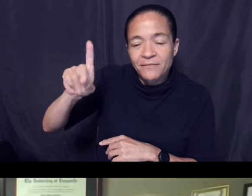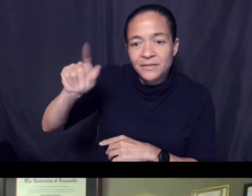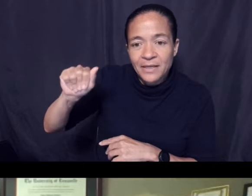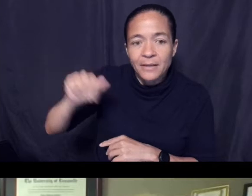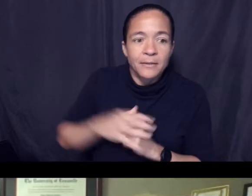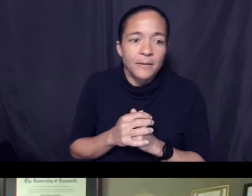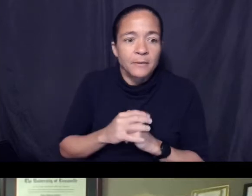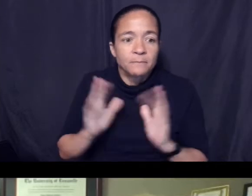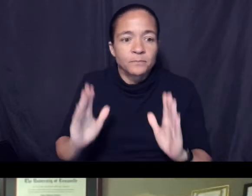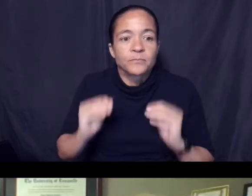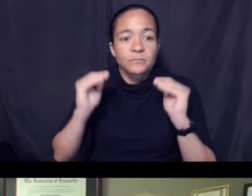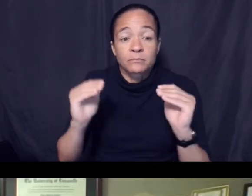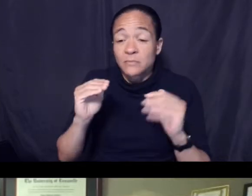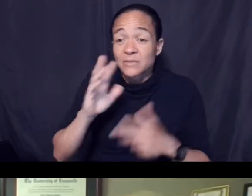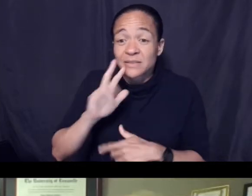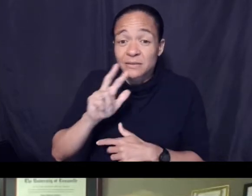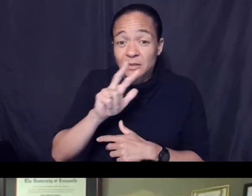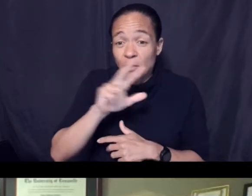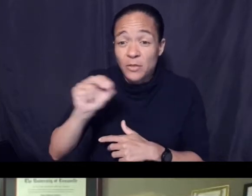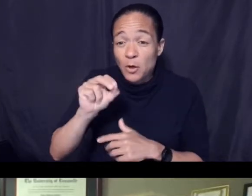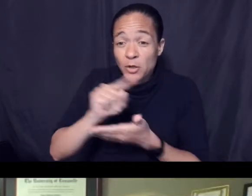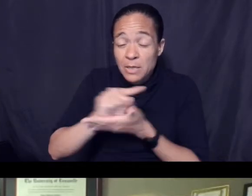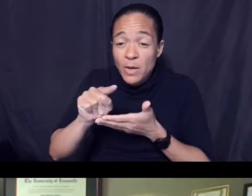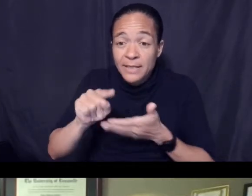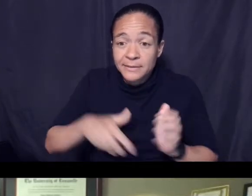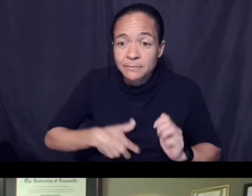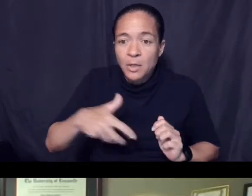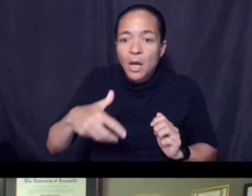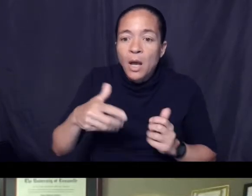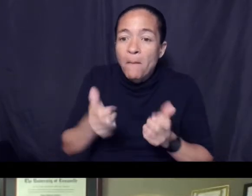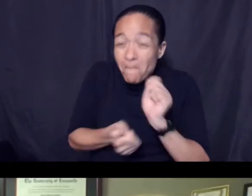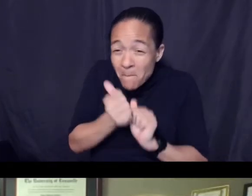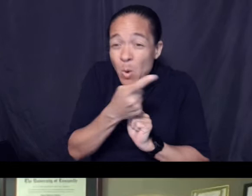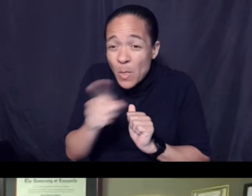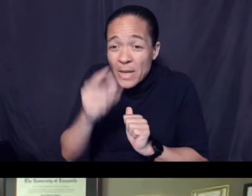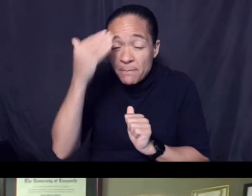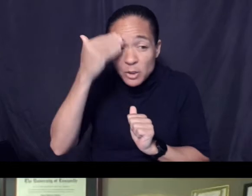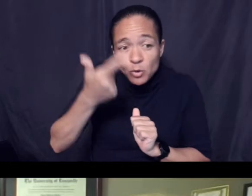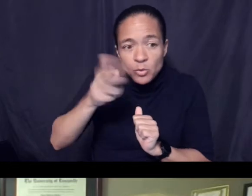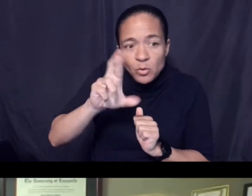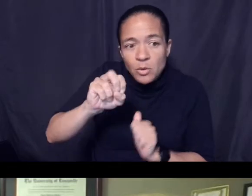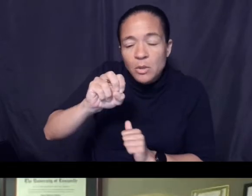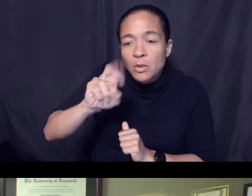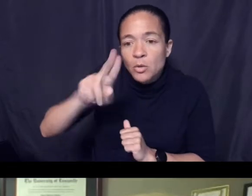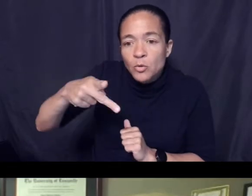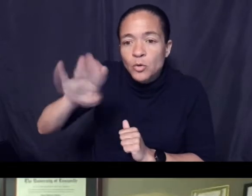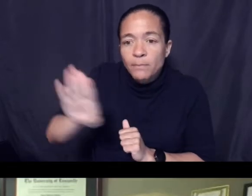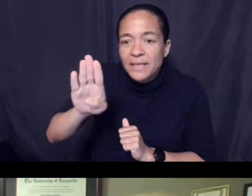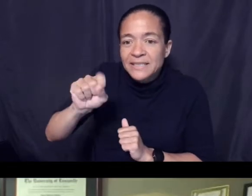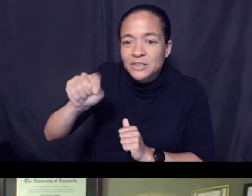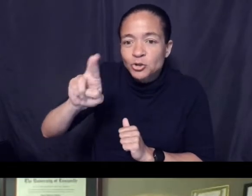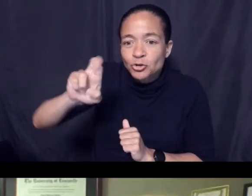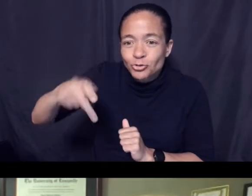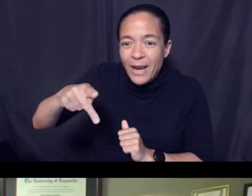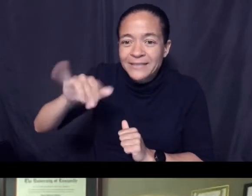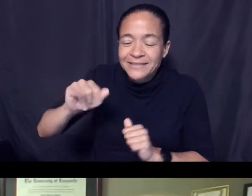36 weeks gestation, about 60% of them are aware of group B strep, or group B streptococcus screening that occurs